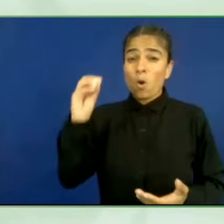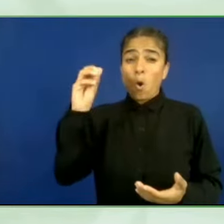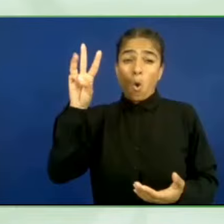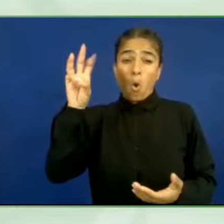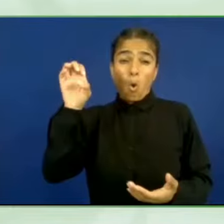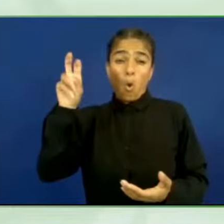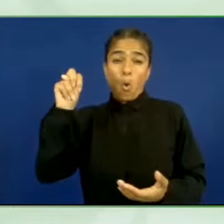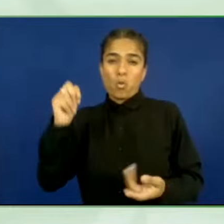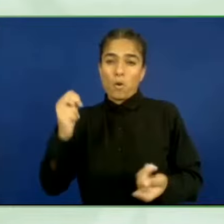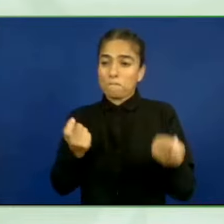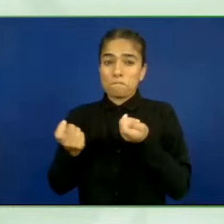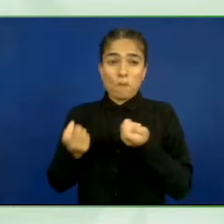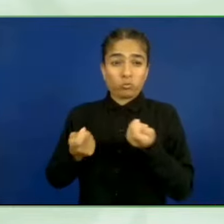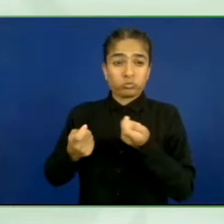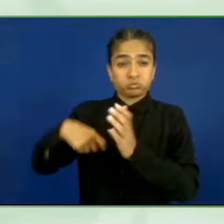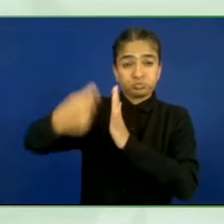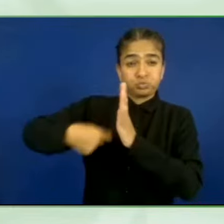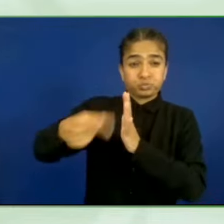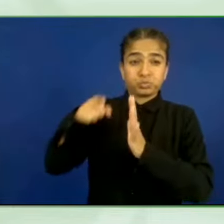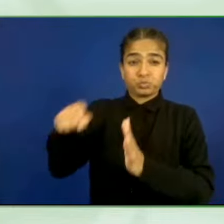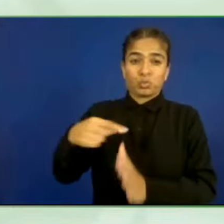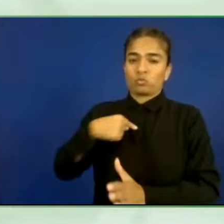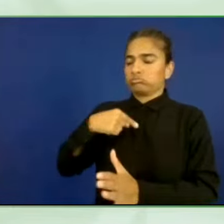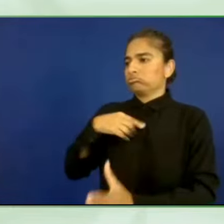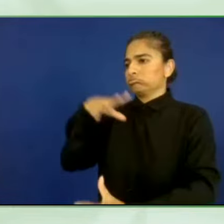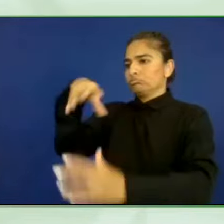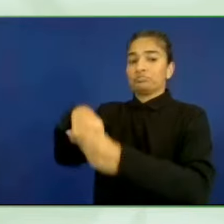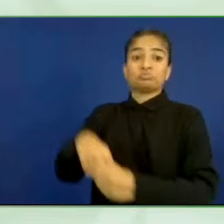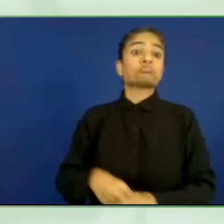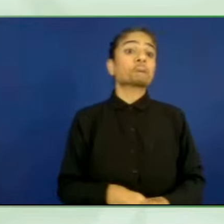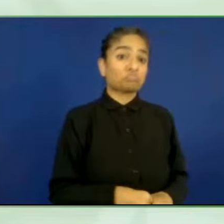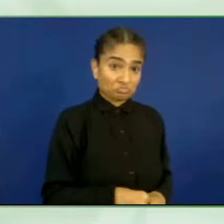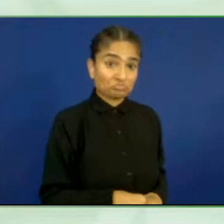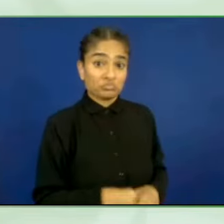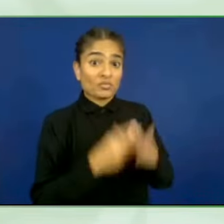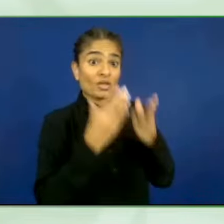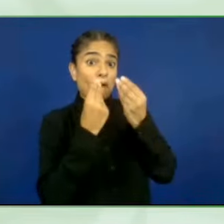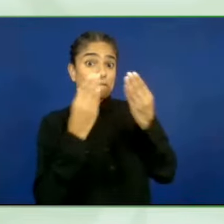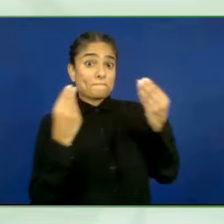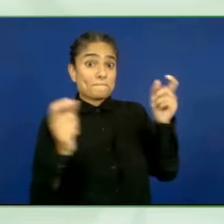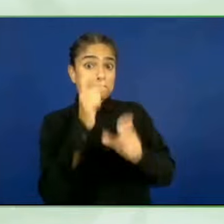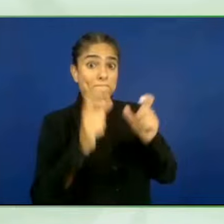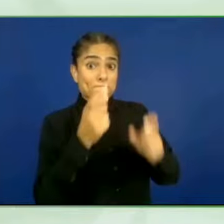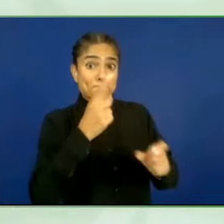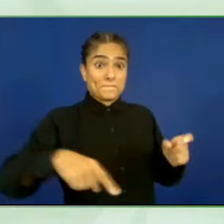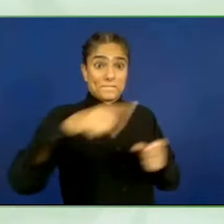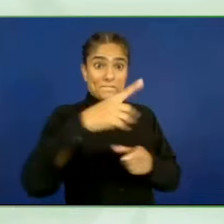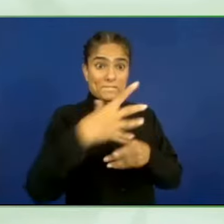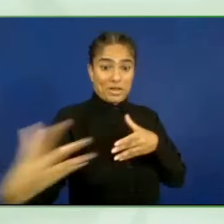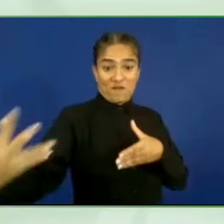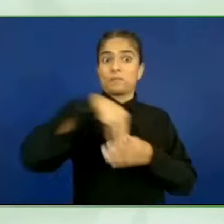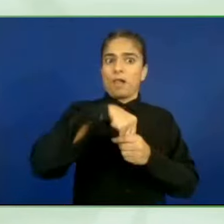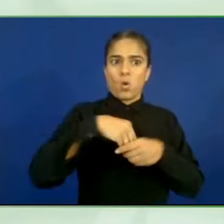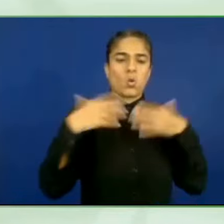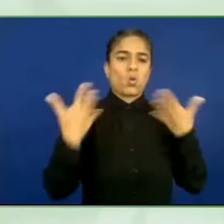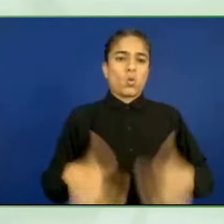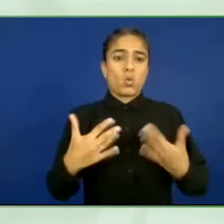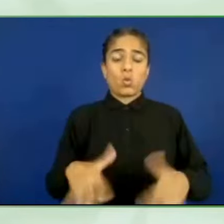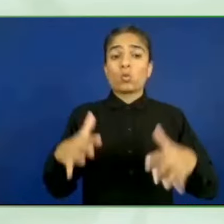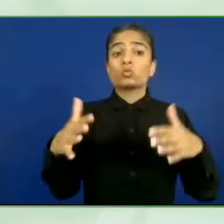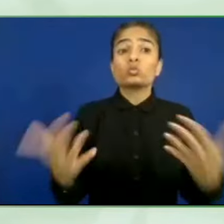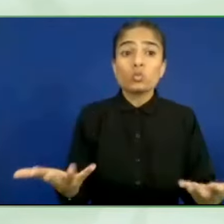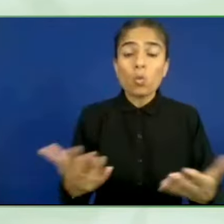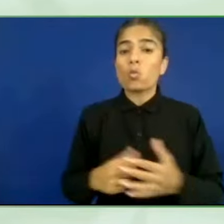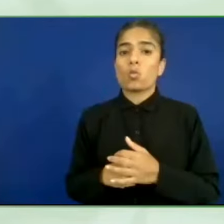it, it's really focused about art making. So within the kind of way that we're generating knowledge, that we're kind